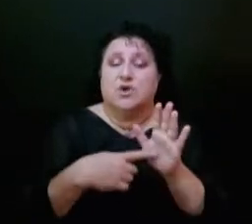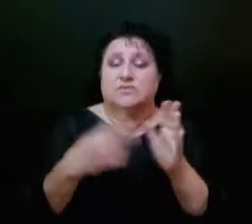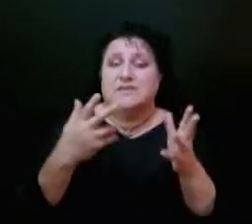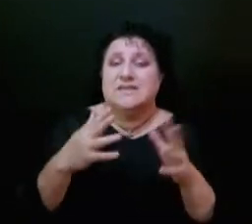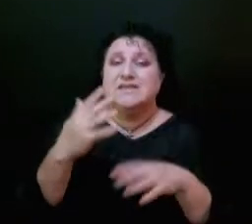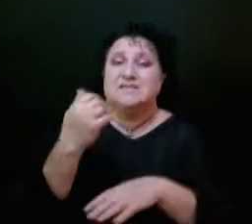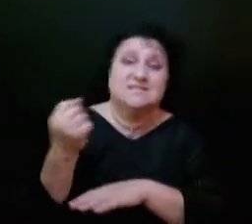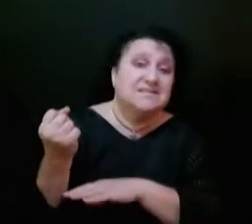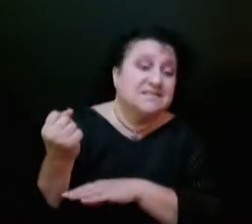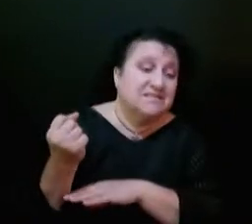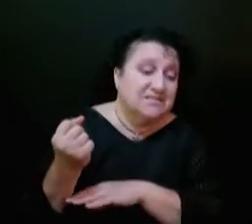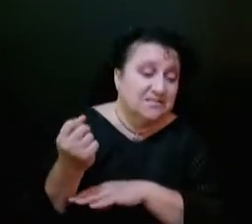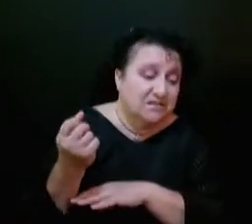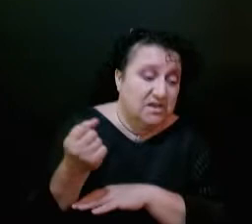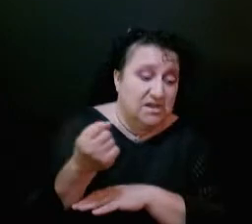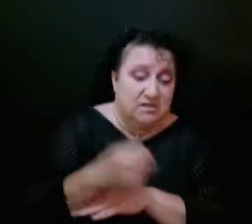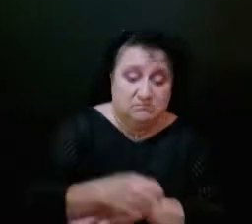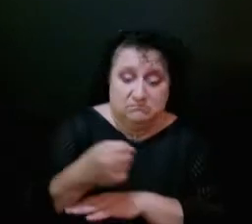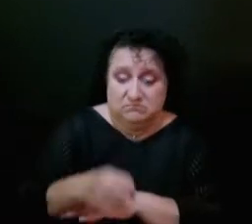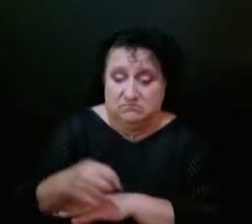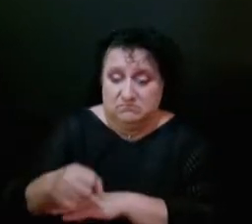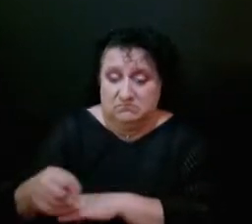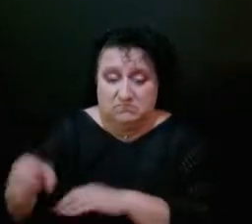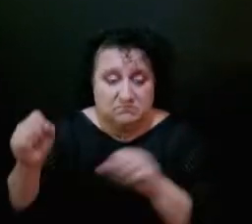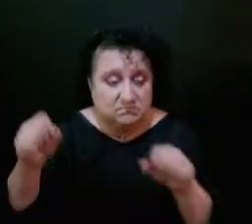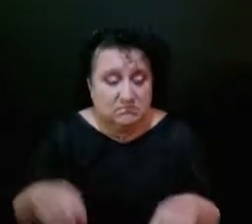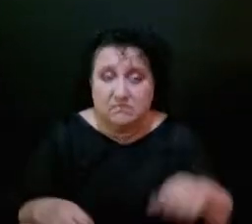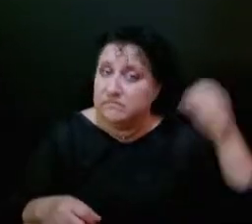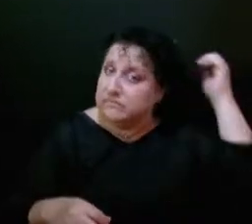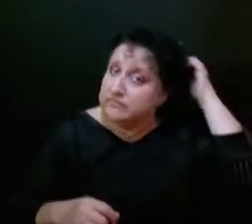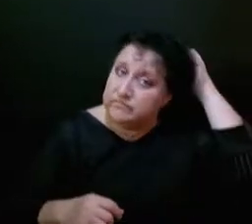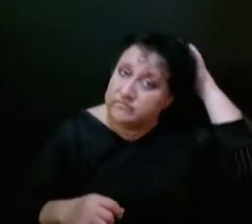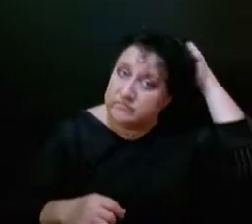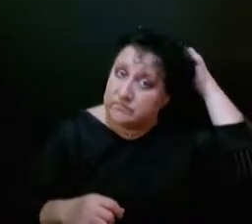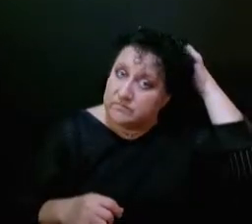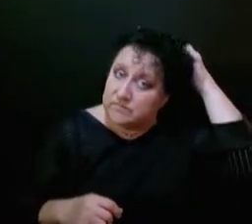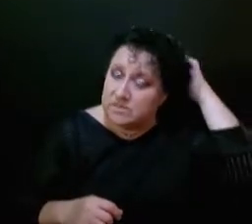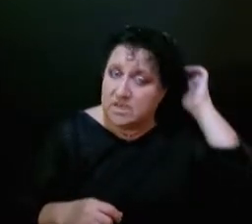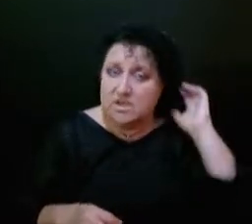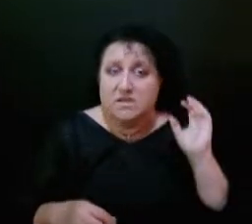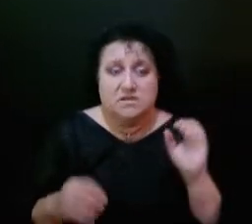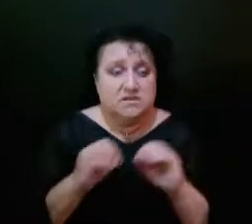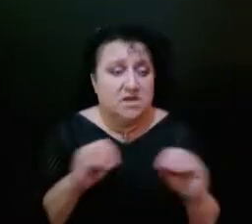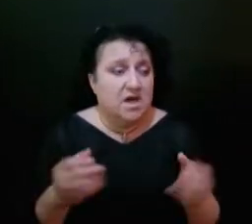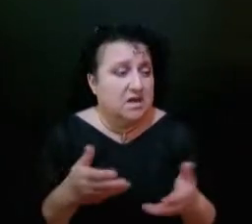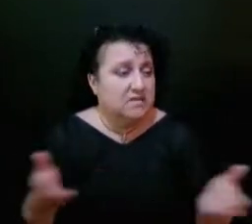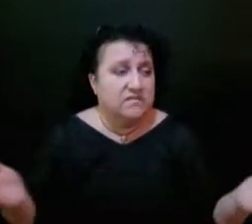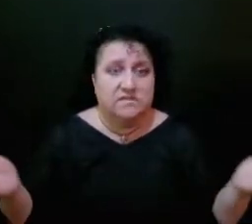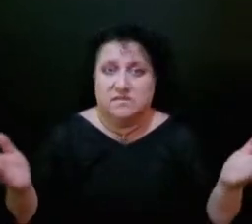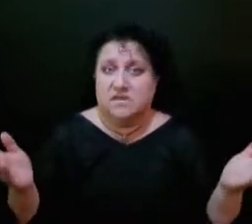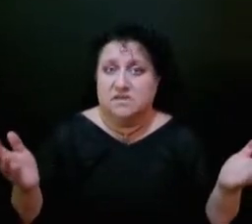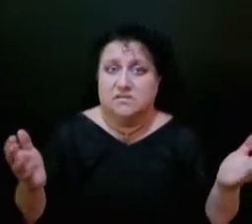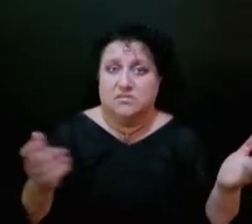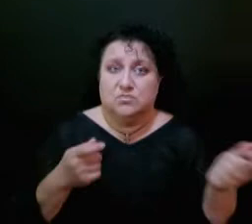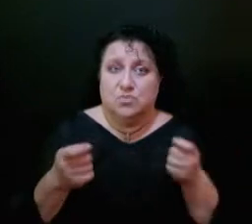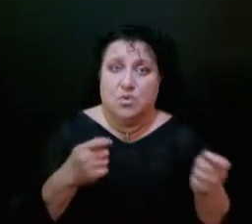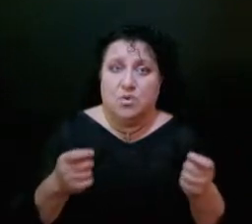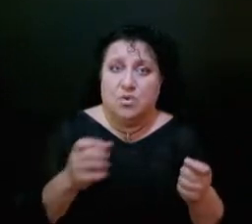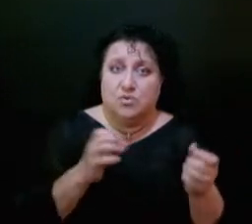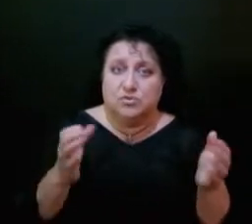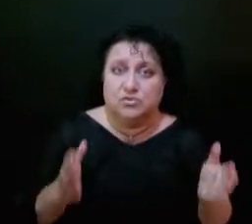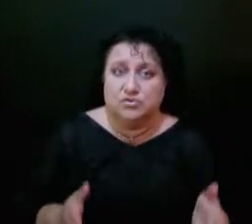in control or have control over the Christian. But yet, it has become the singular focus of the church. We are